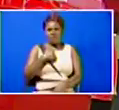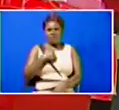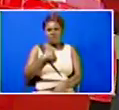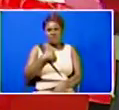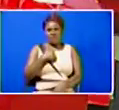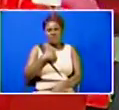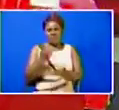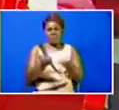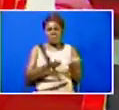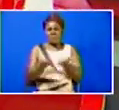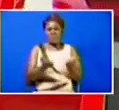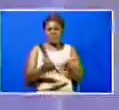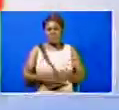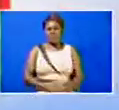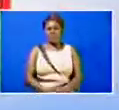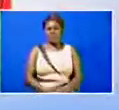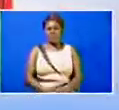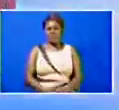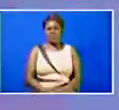of business. Stay with us.